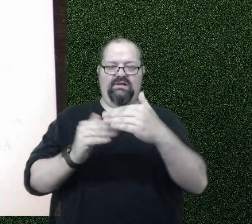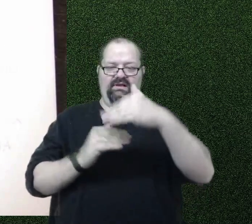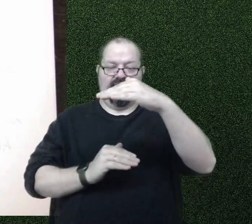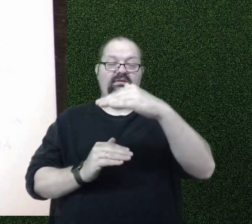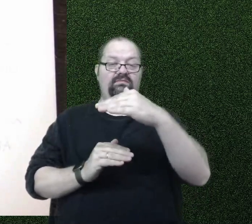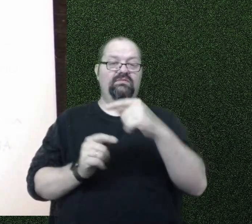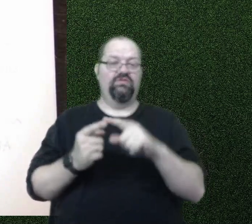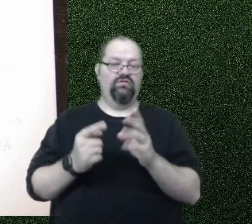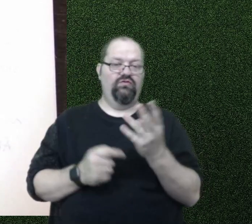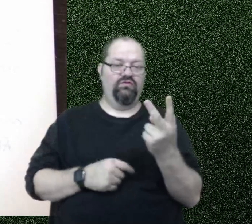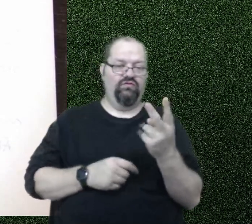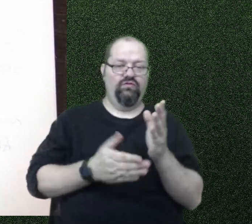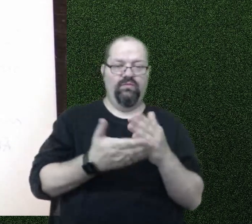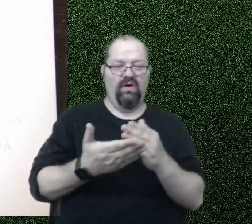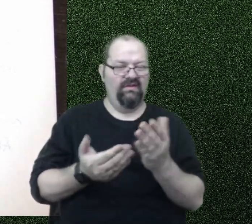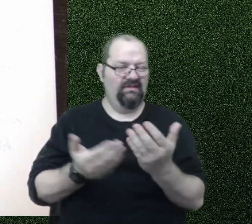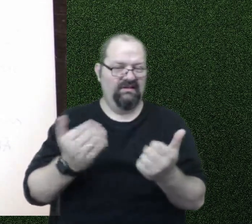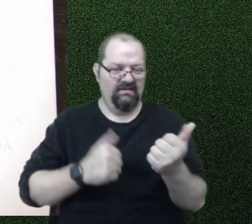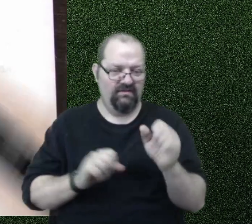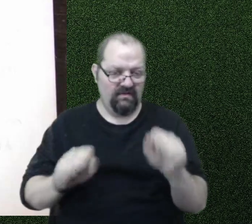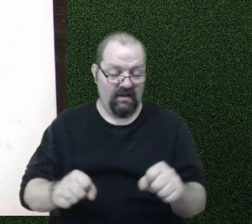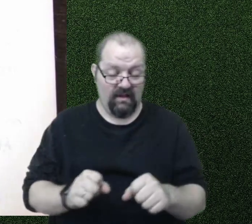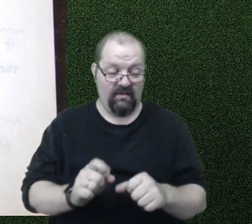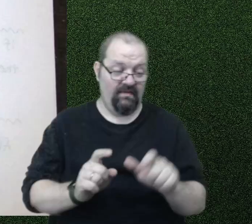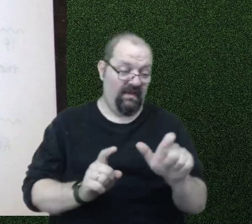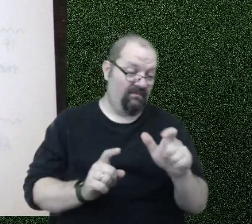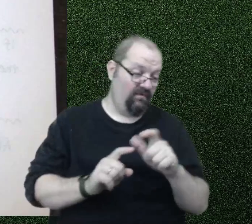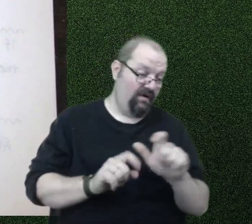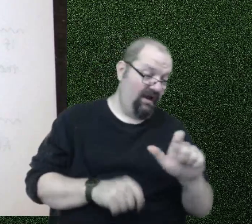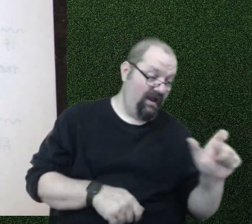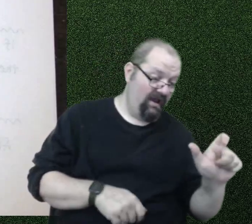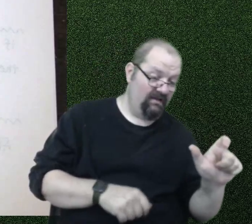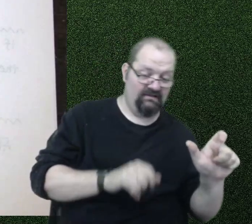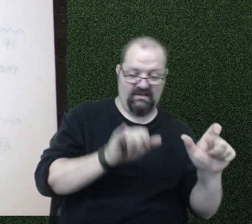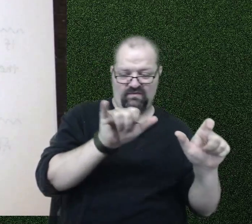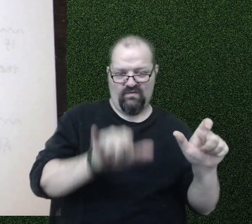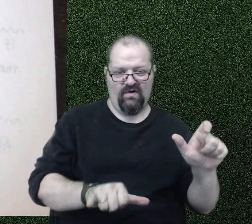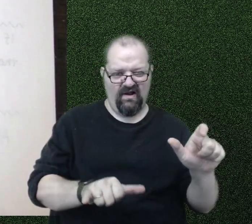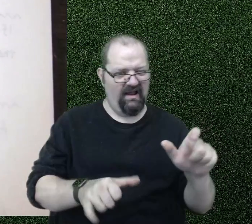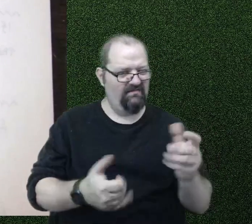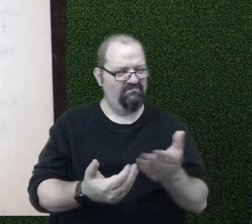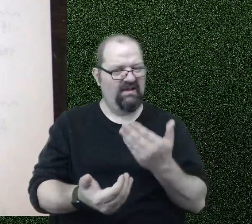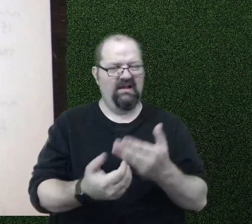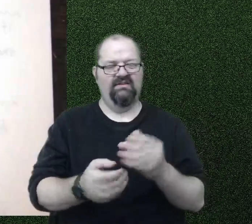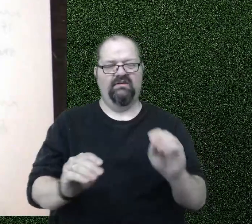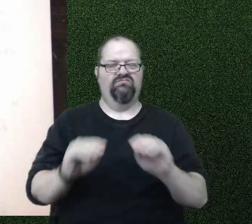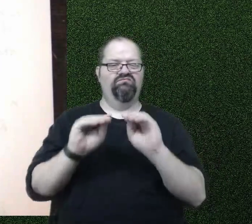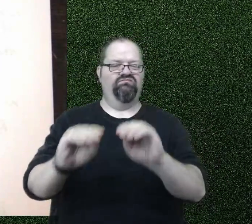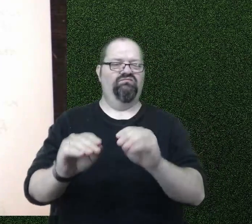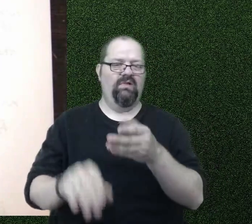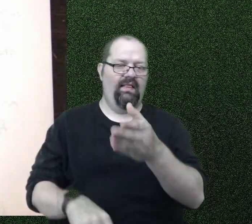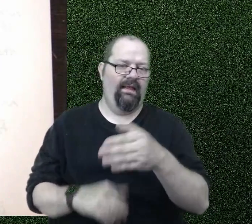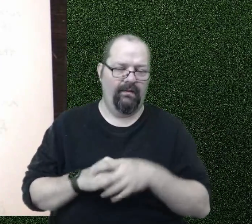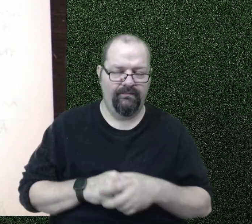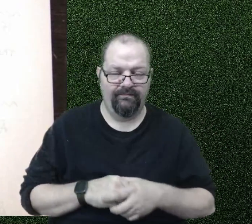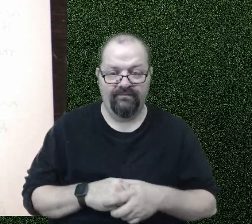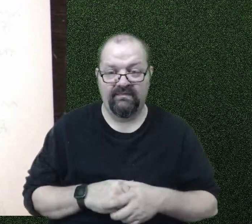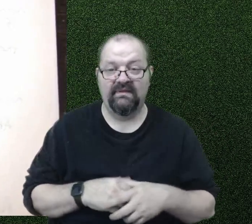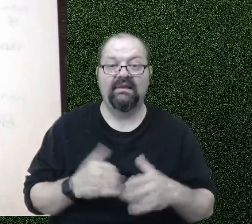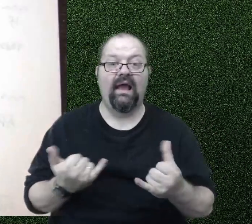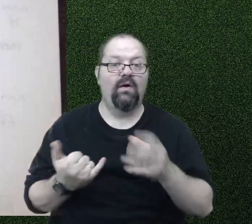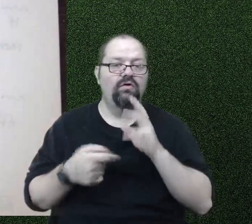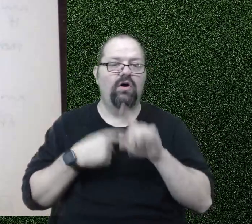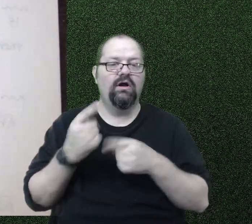two parts. There's part of it in the x direction, and there's the other part in the y. So let's talk about the tension through